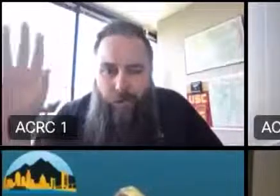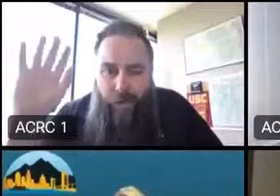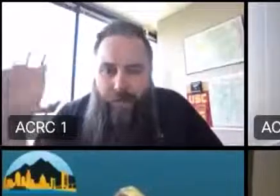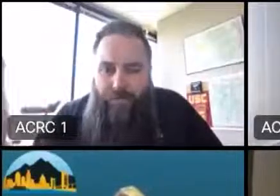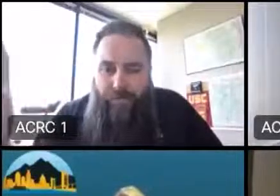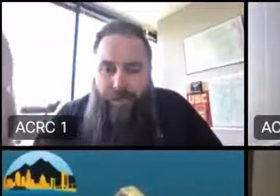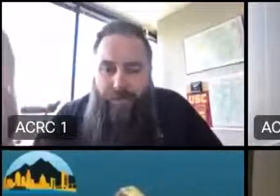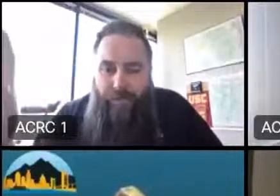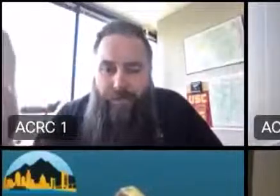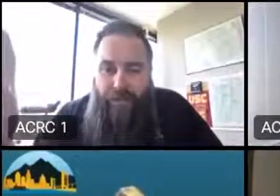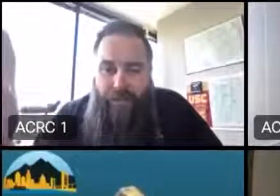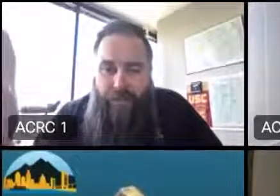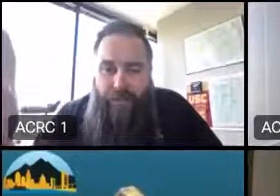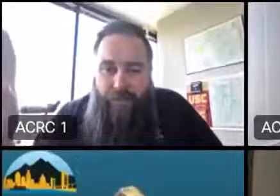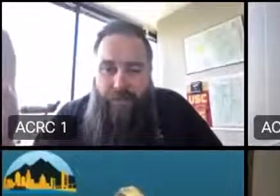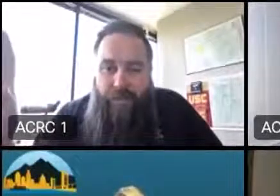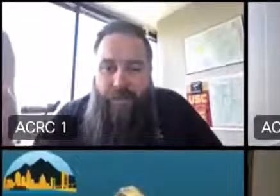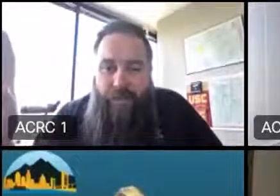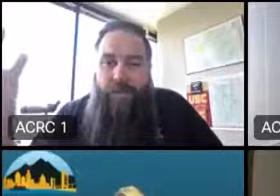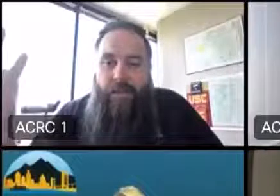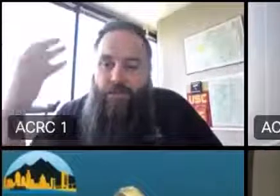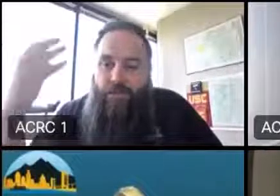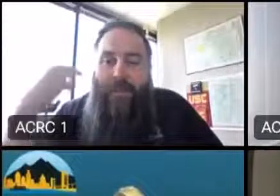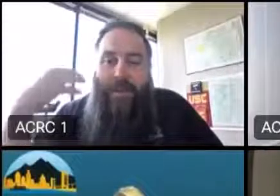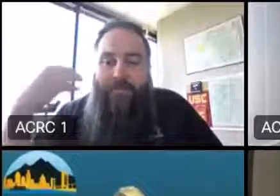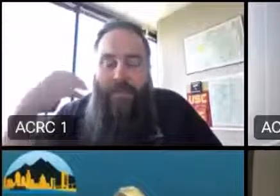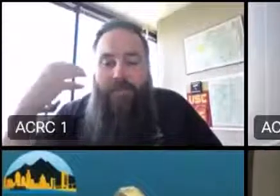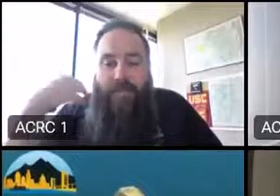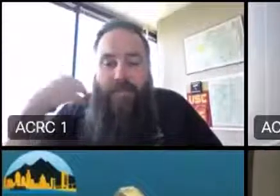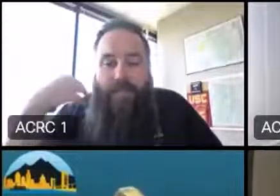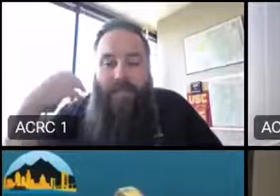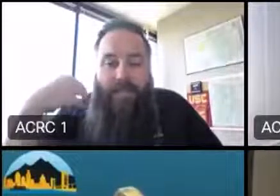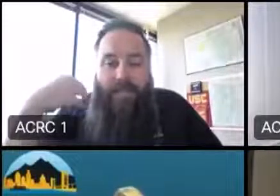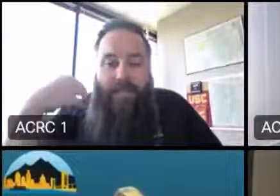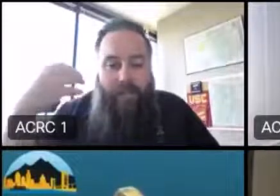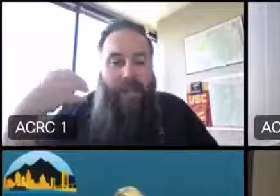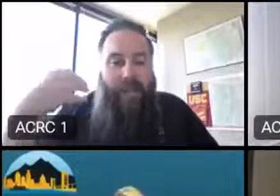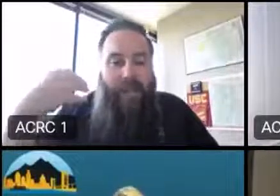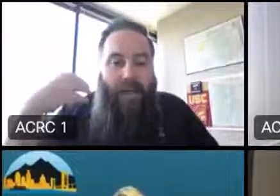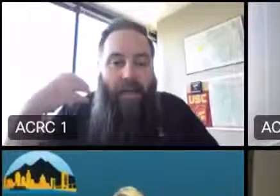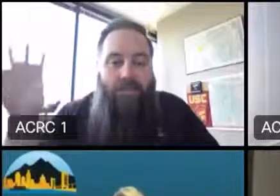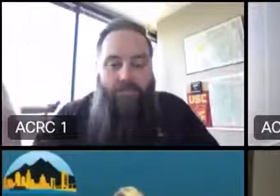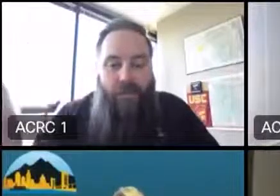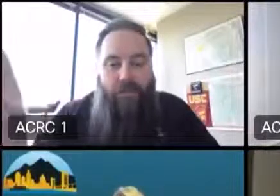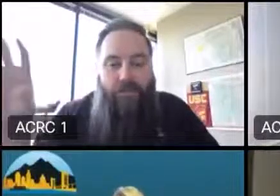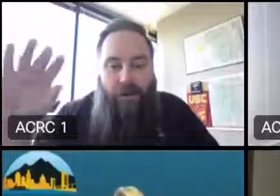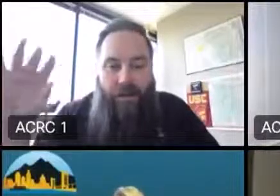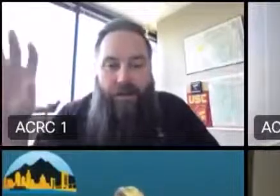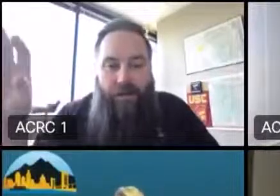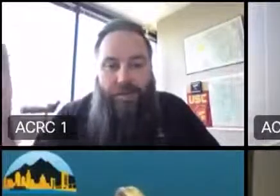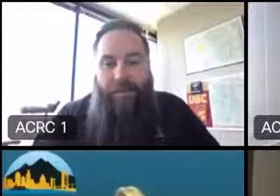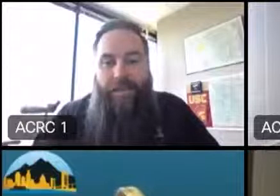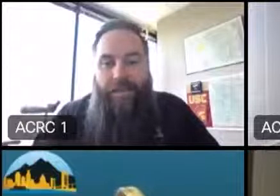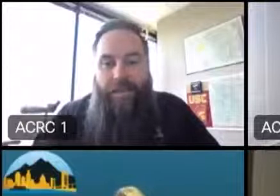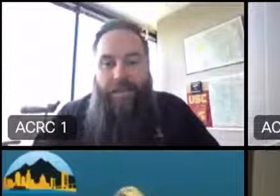of you, for the HCBS stuff that Cindy was talking about, because it was really nice meeting with DDS and them saying, hey, Alta's vendors are getting